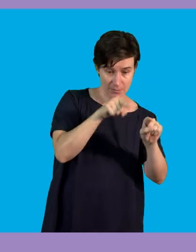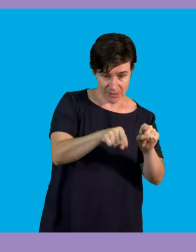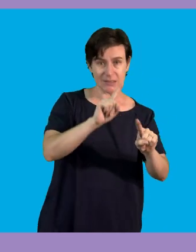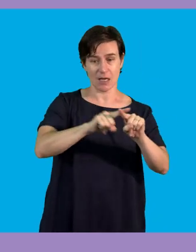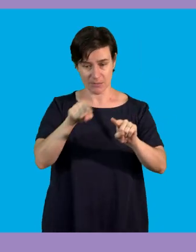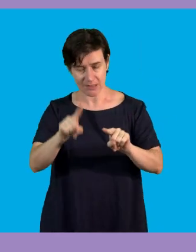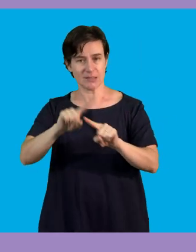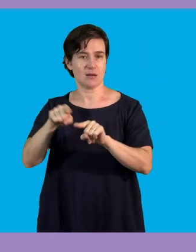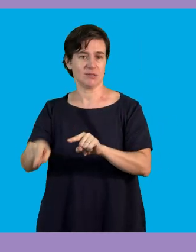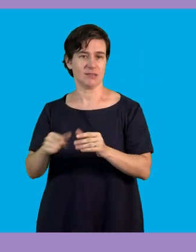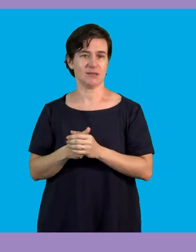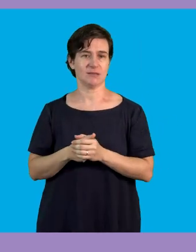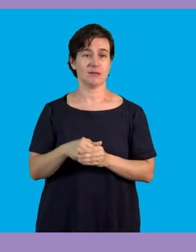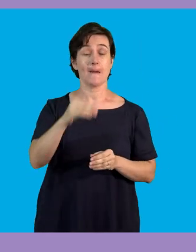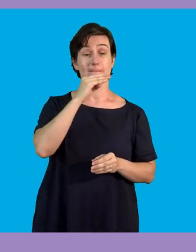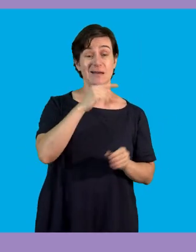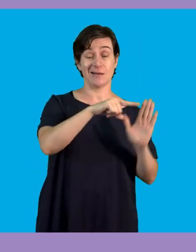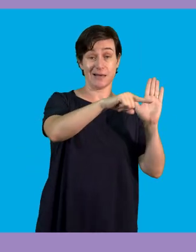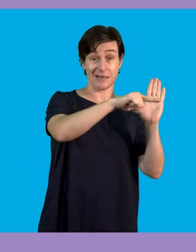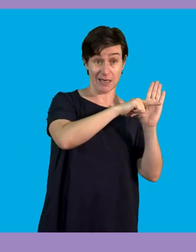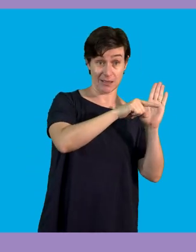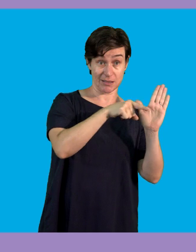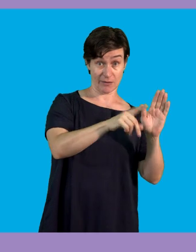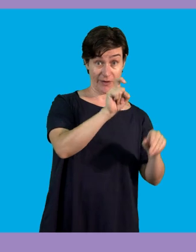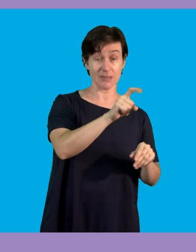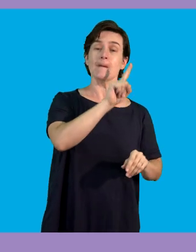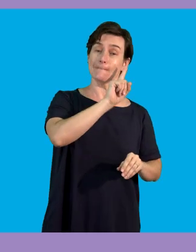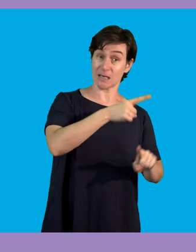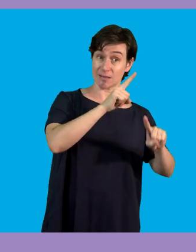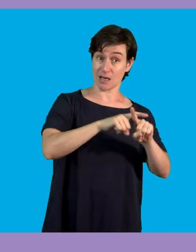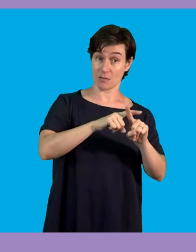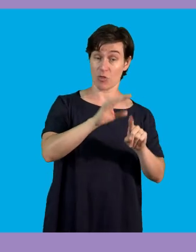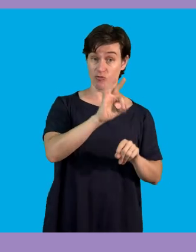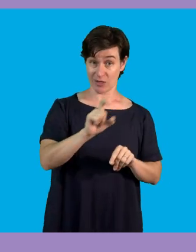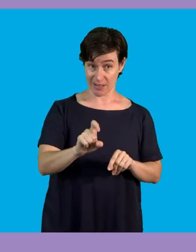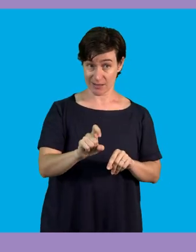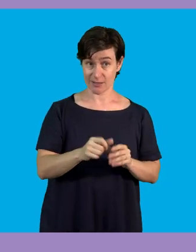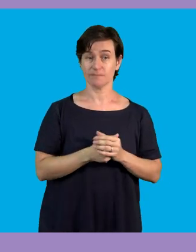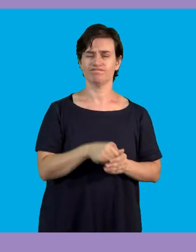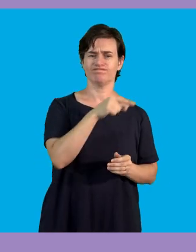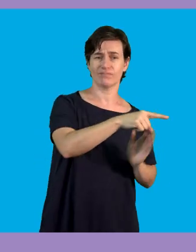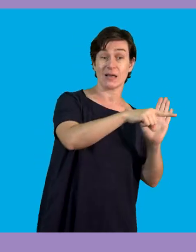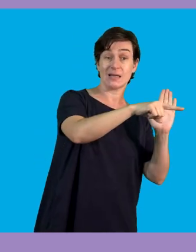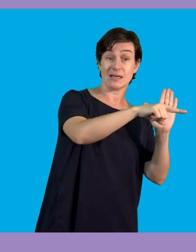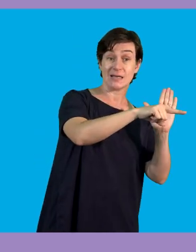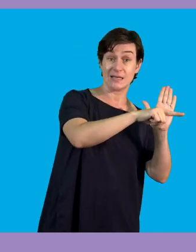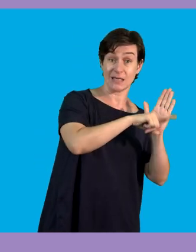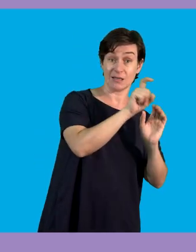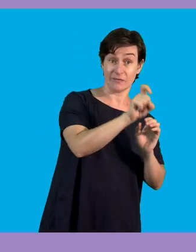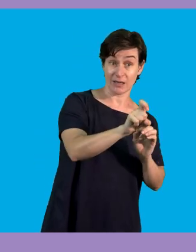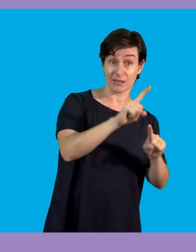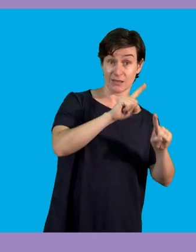x multiplied by 3x then gives us negative 3x squared, and negative x plus 1 gives us